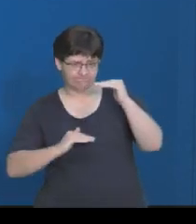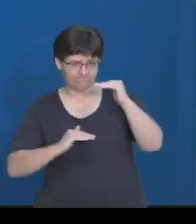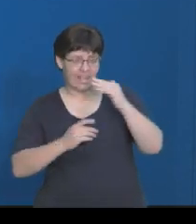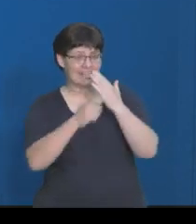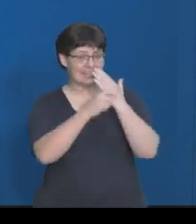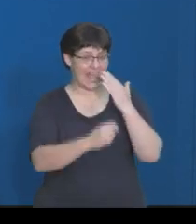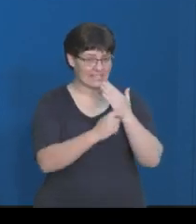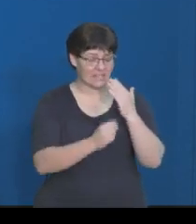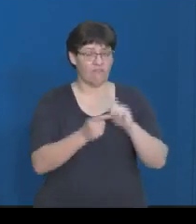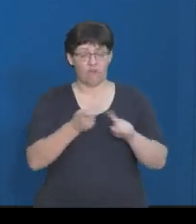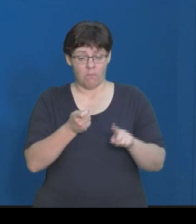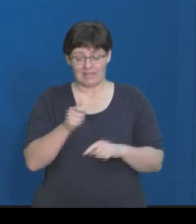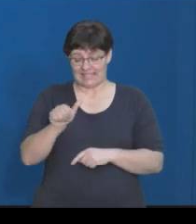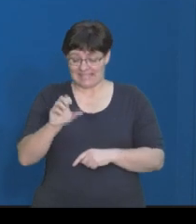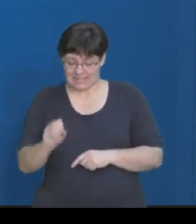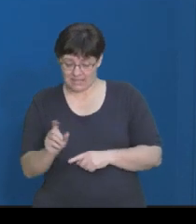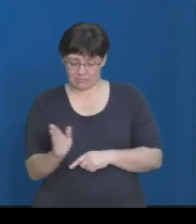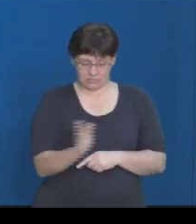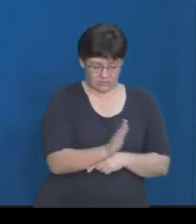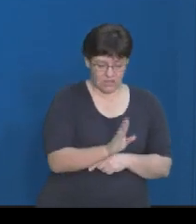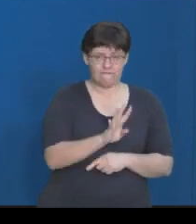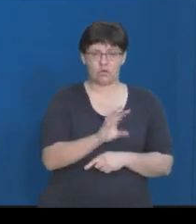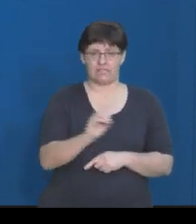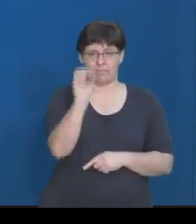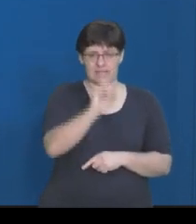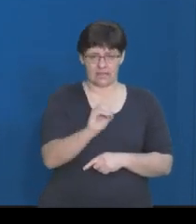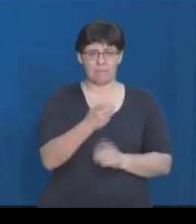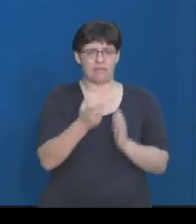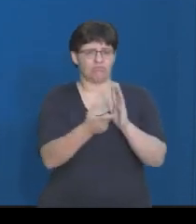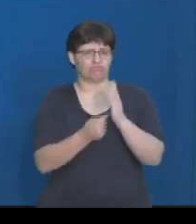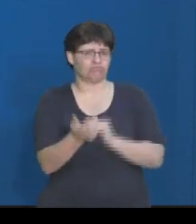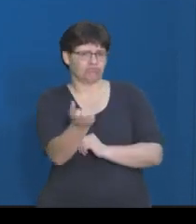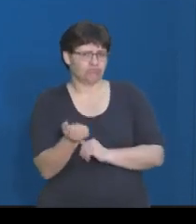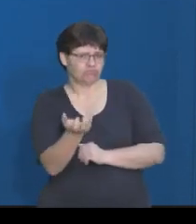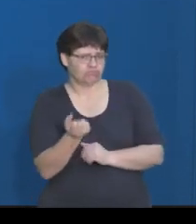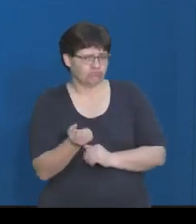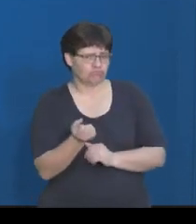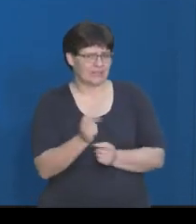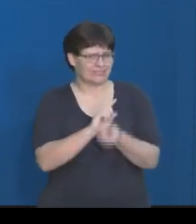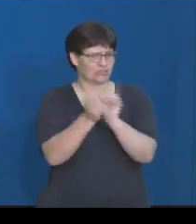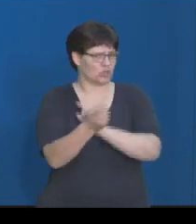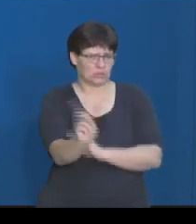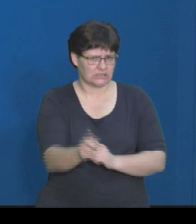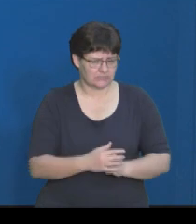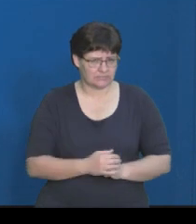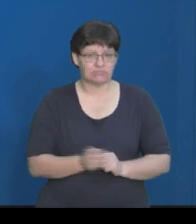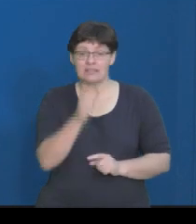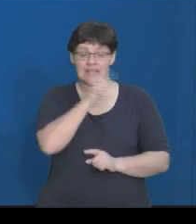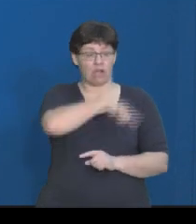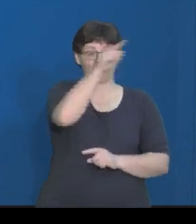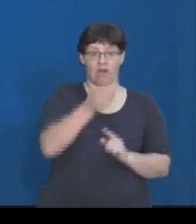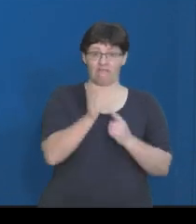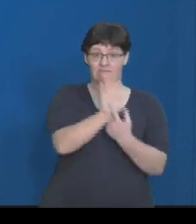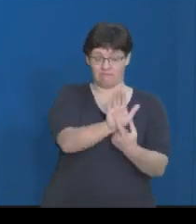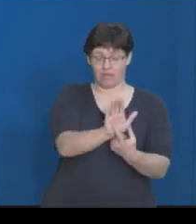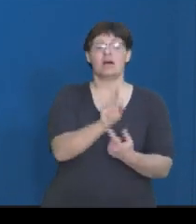from 60% to 40% have on tax revenue, right? Let's go back to the graph again. As you